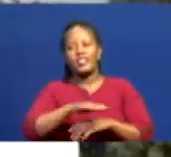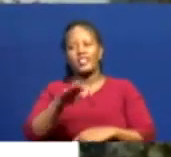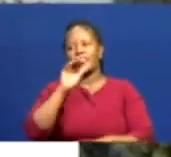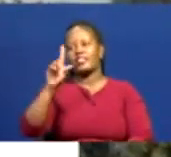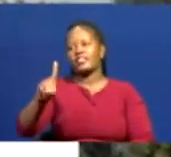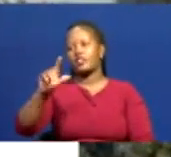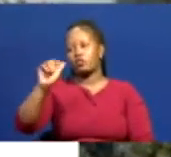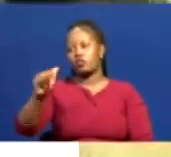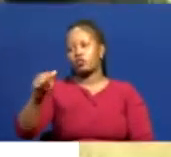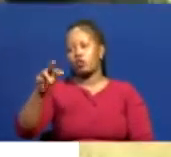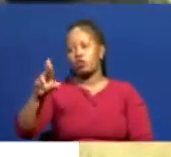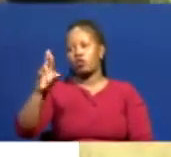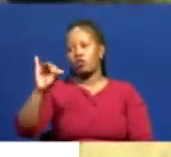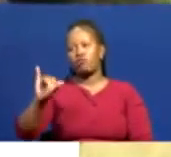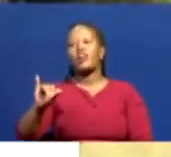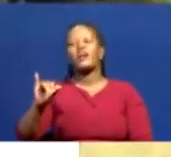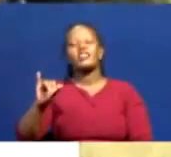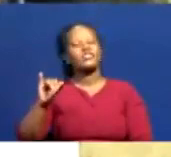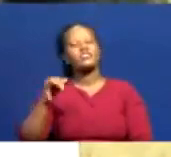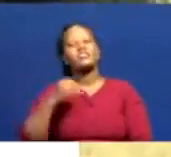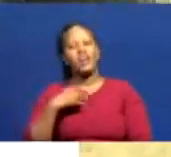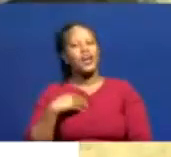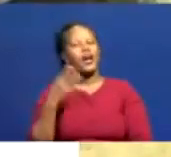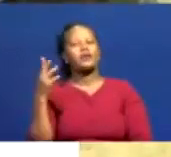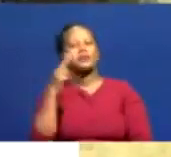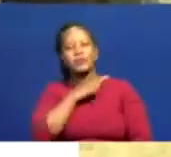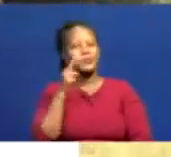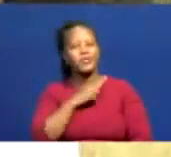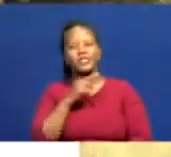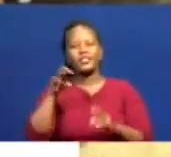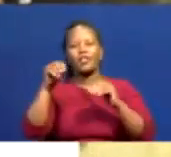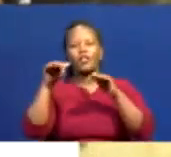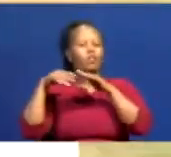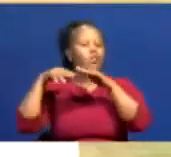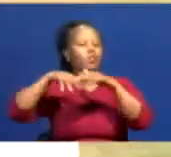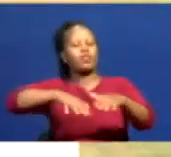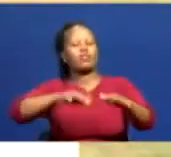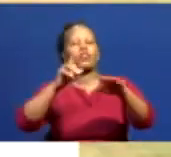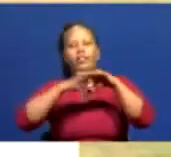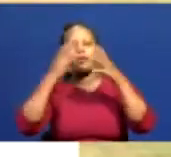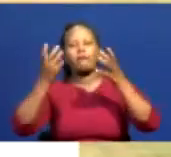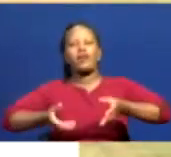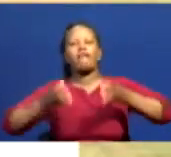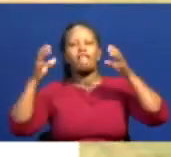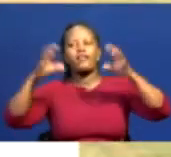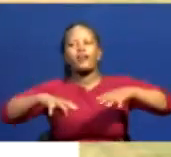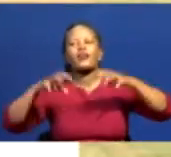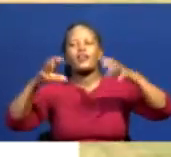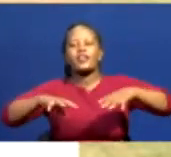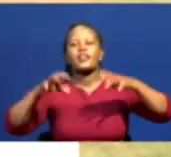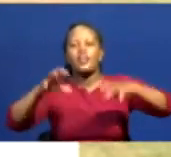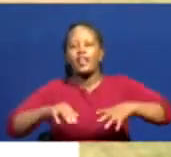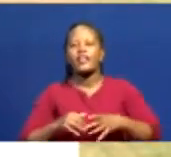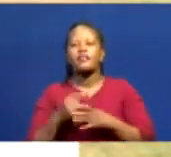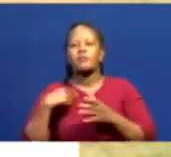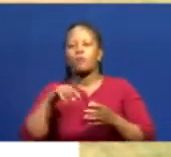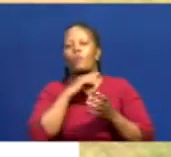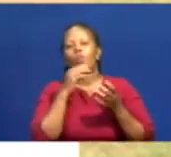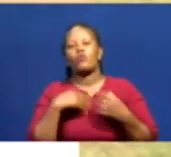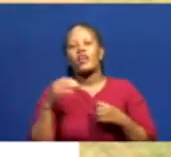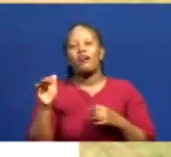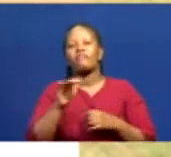Atua, Magina, Kijabe, are prone to landslide during heavy rains. Tumeweza kuambia wale ambao wanaokaa